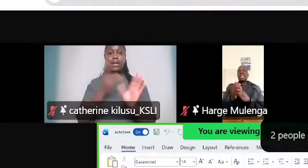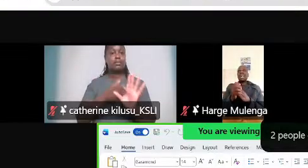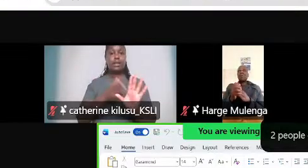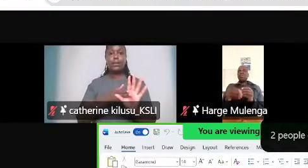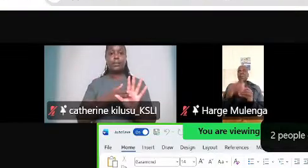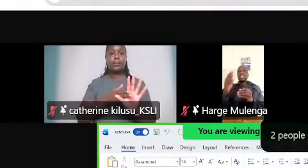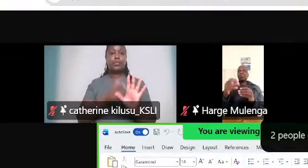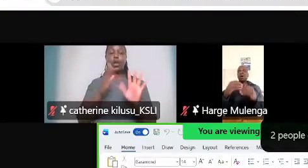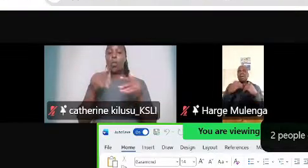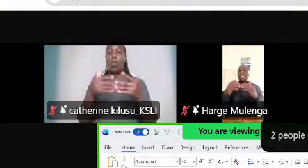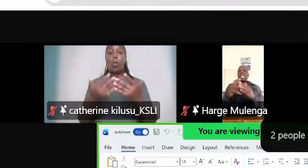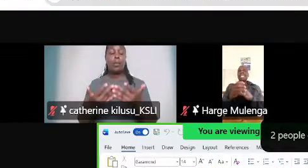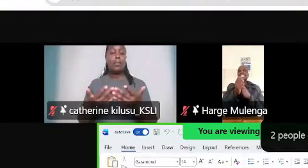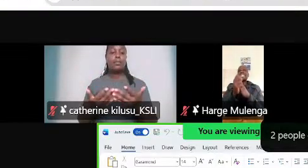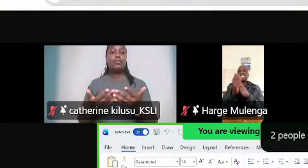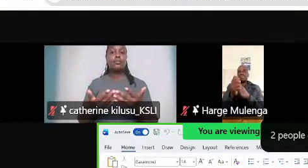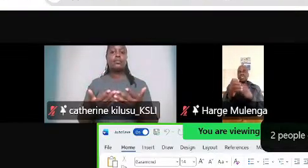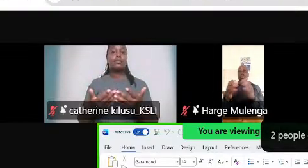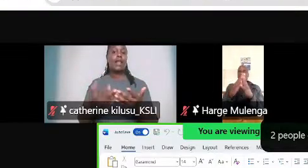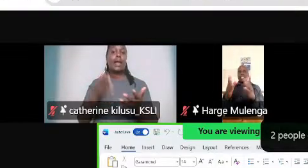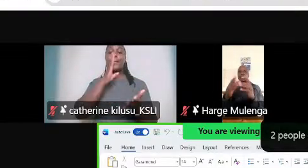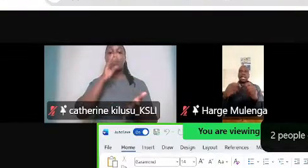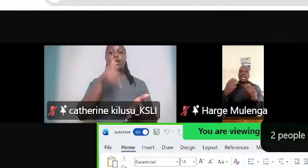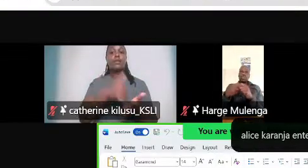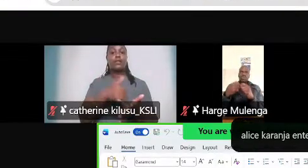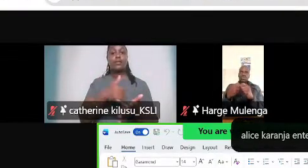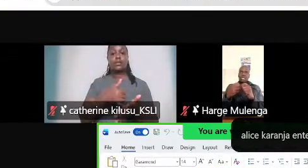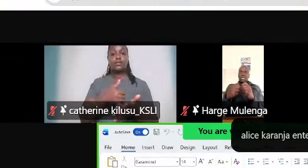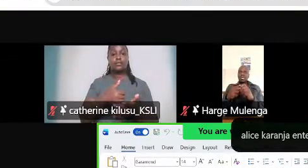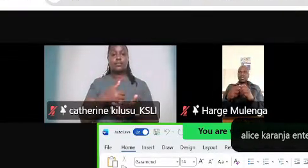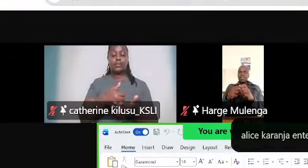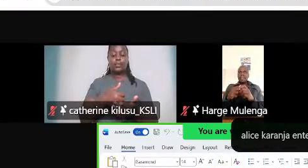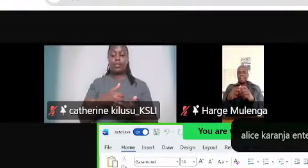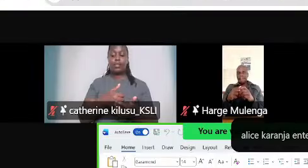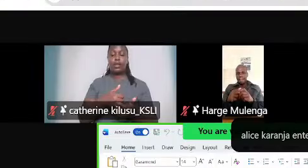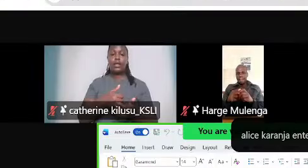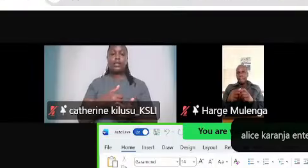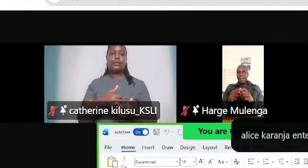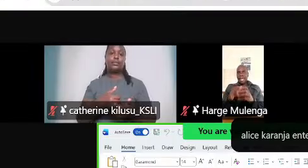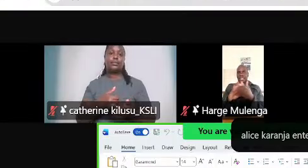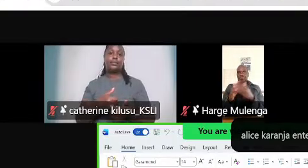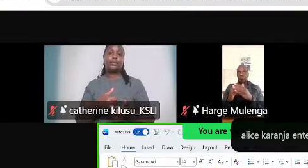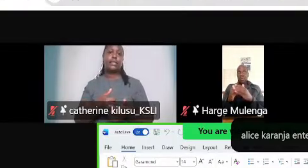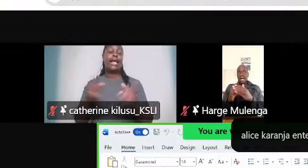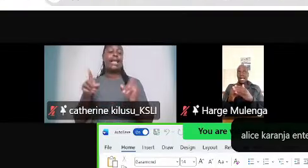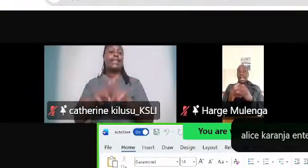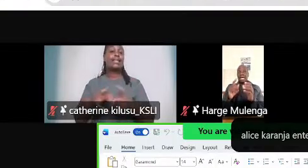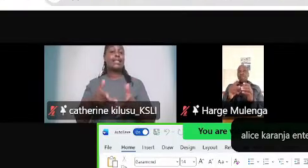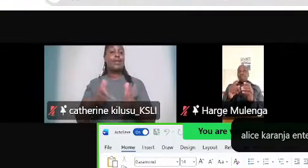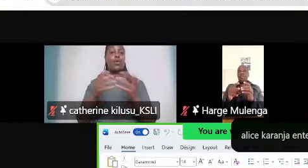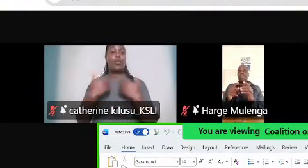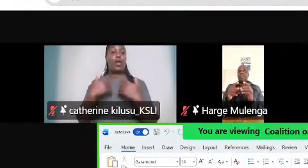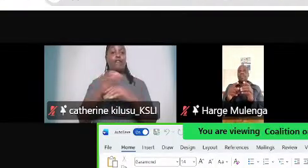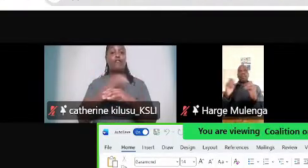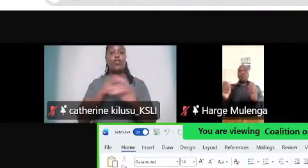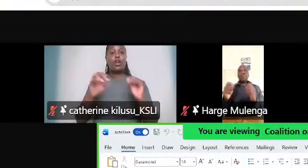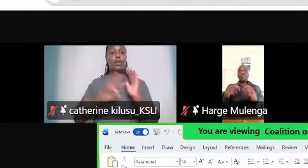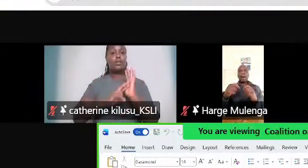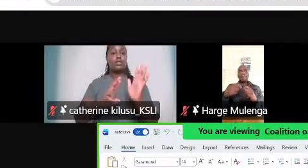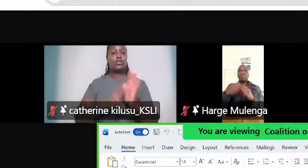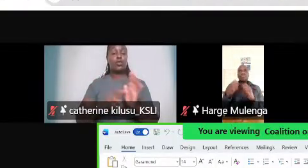leadership positions. Just because there is no representation of persons with